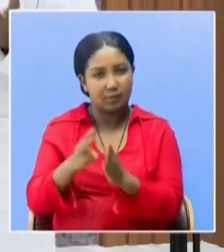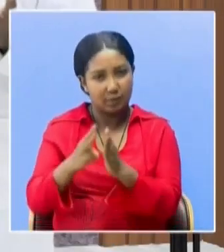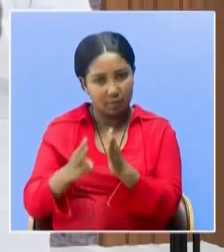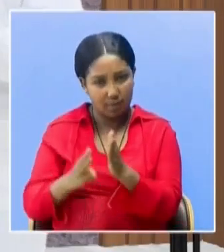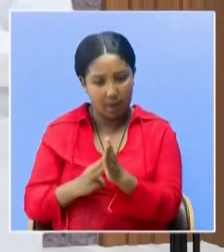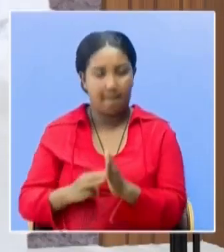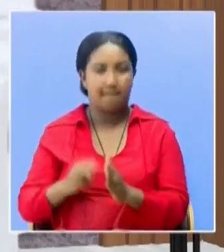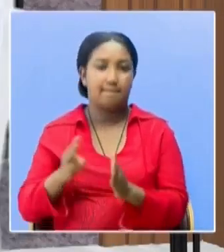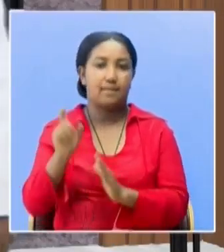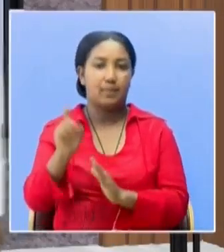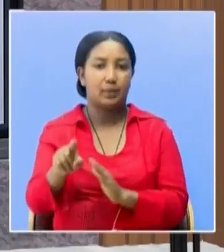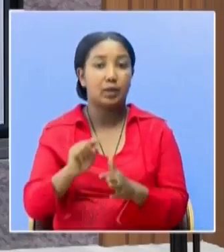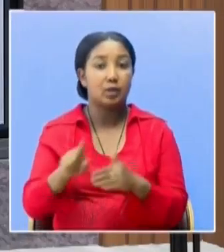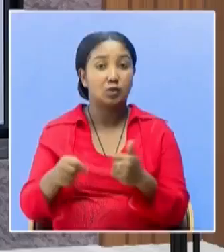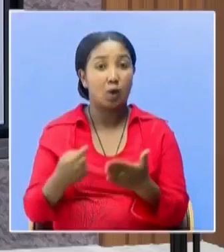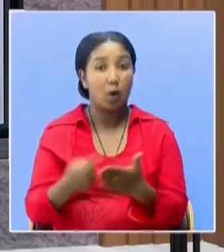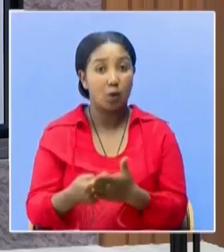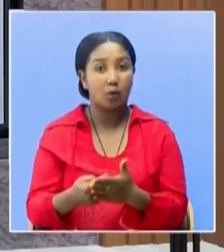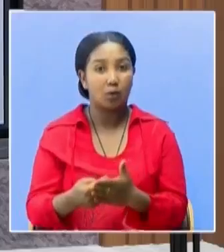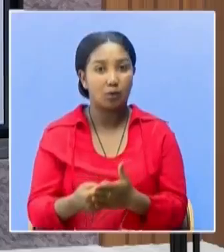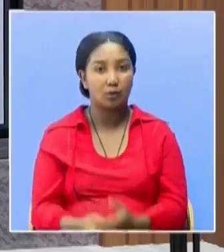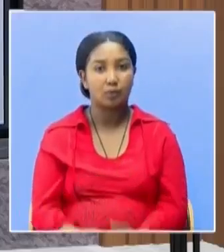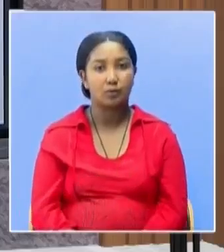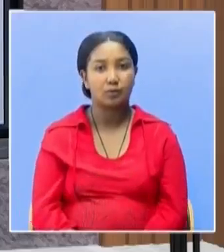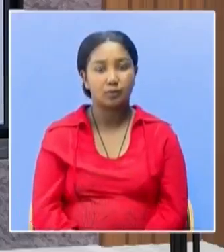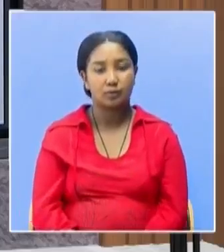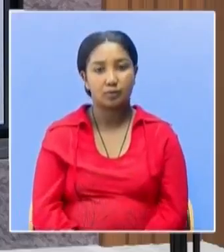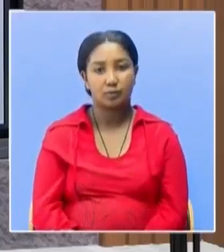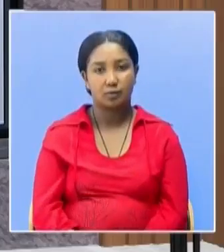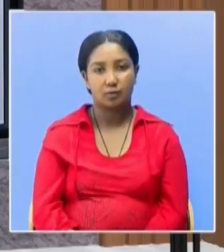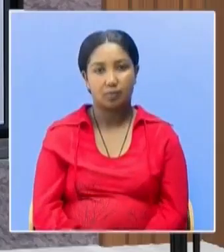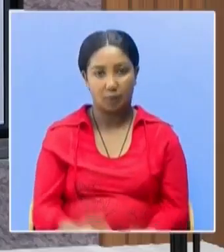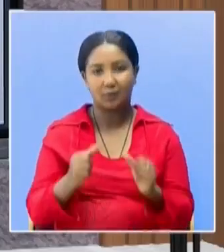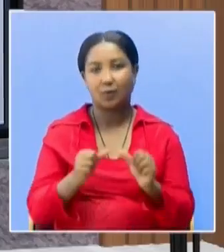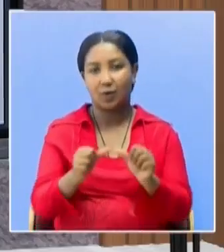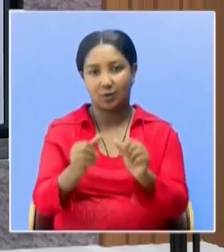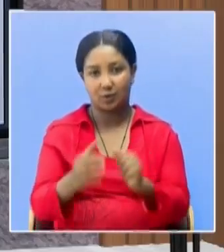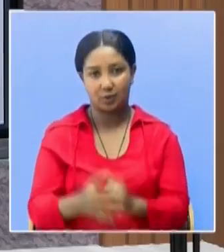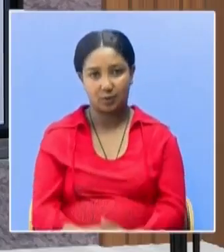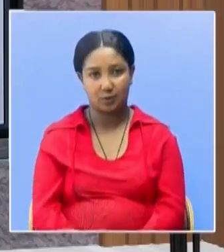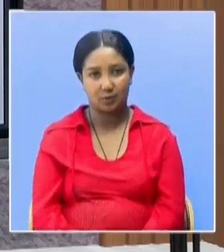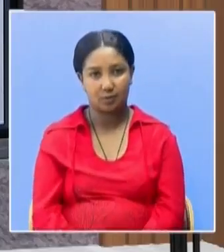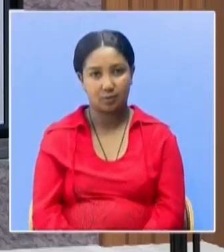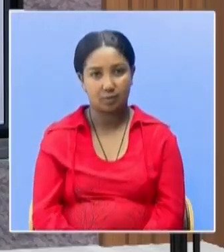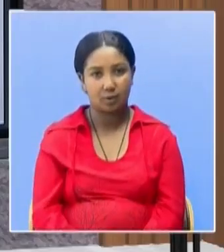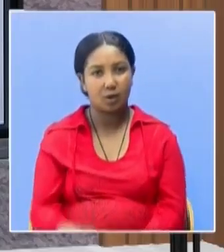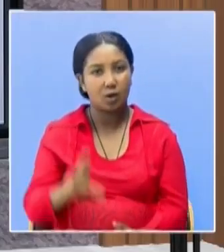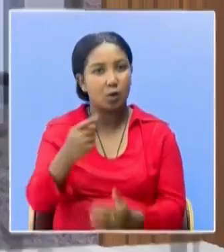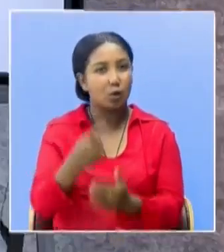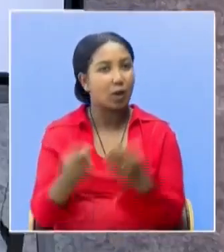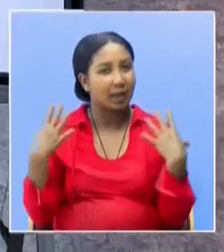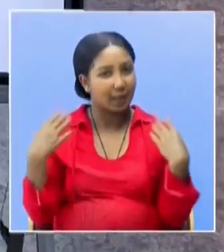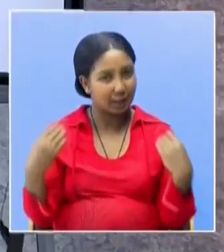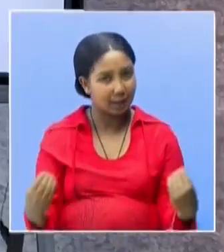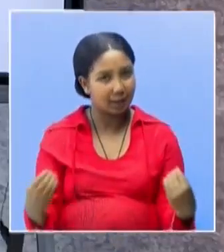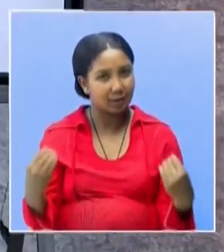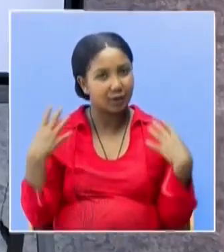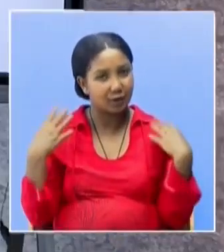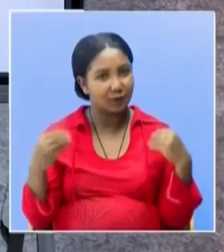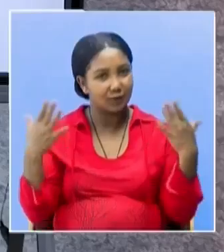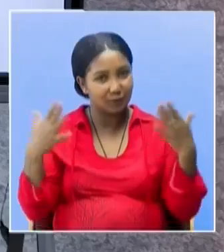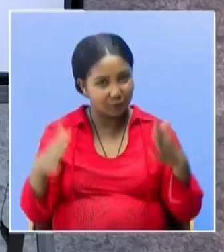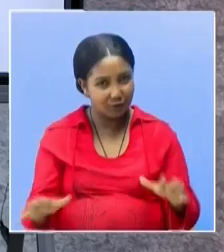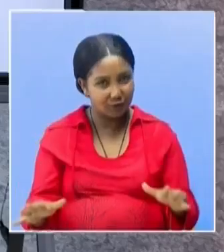way. So in all of this, let's go and continue. Not only greeting, and after